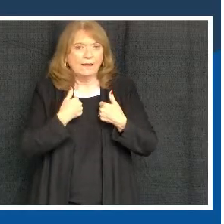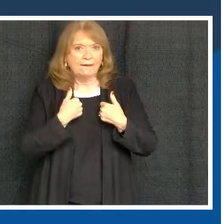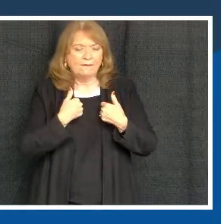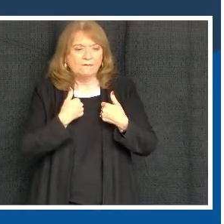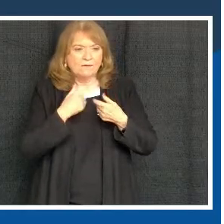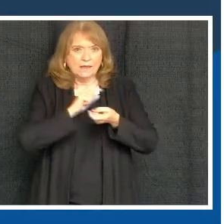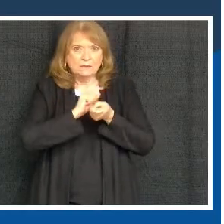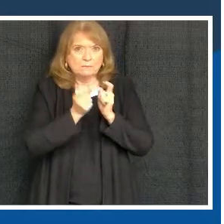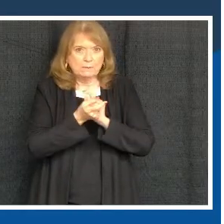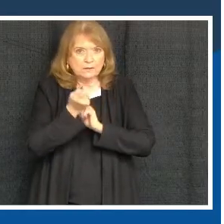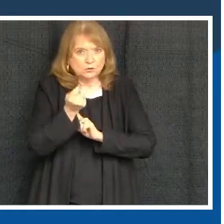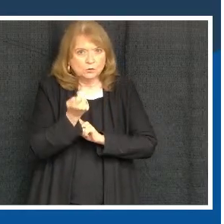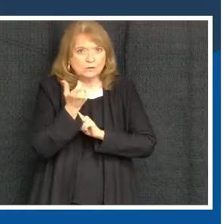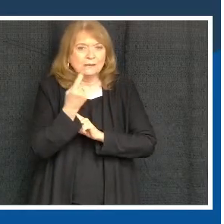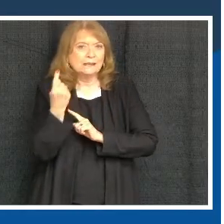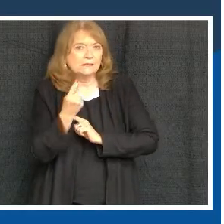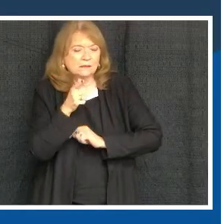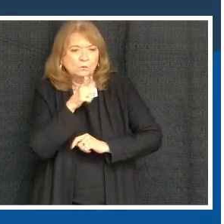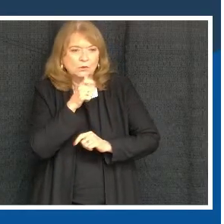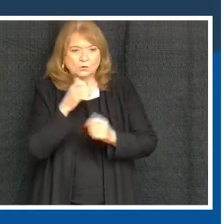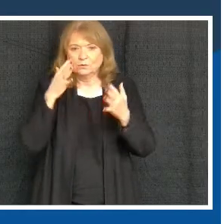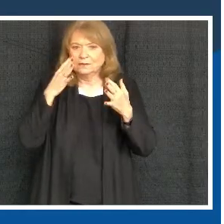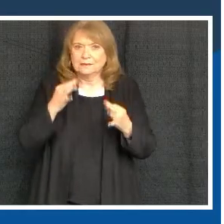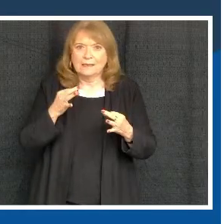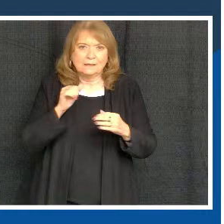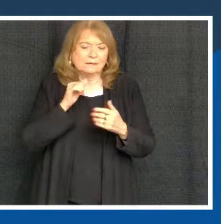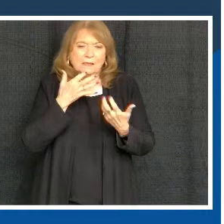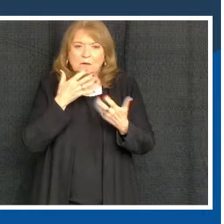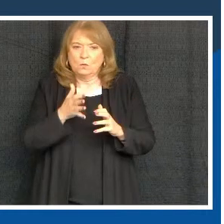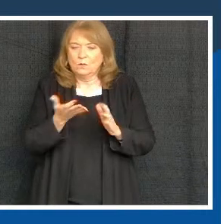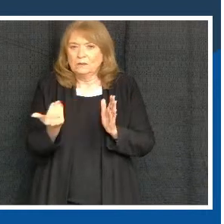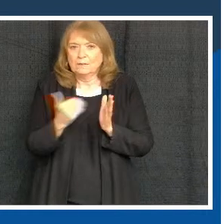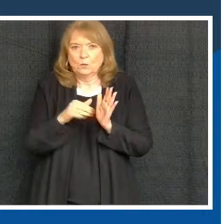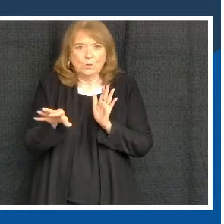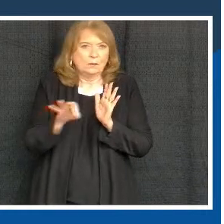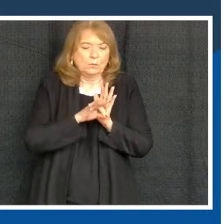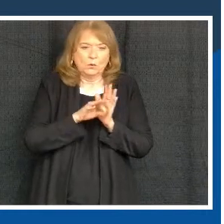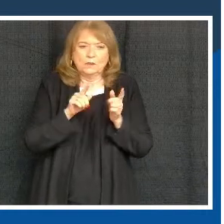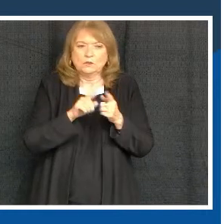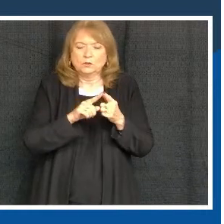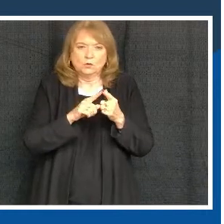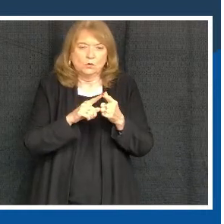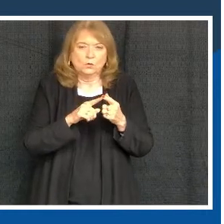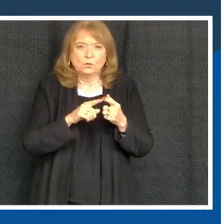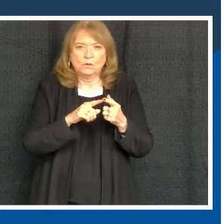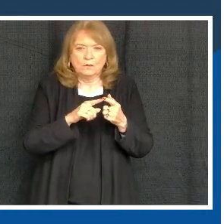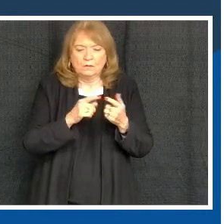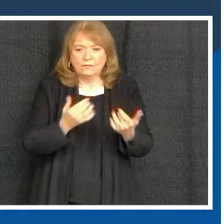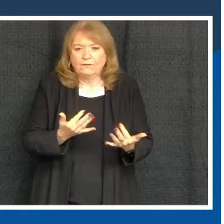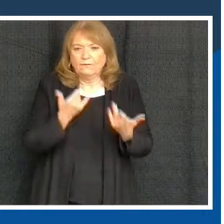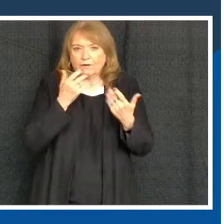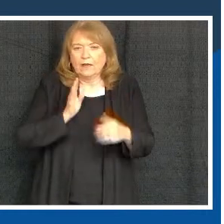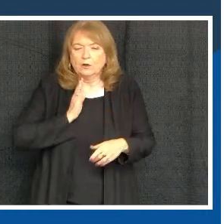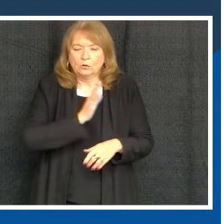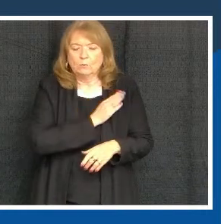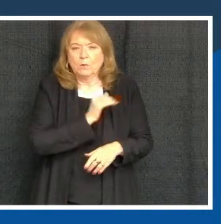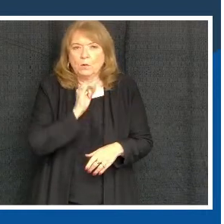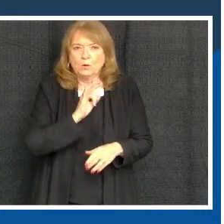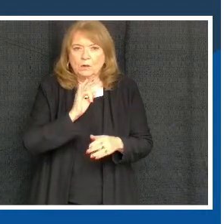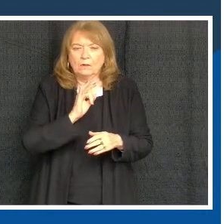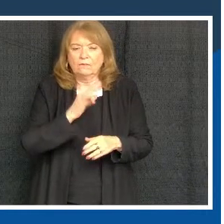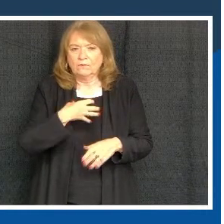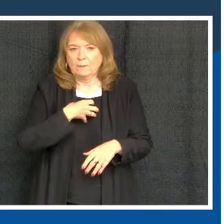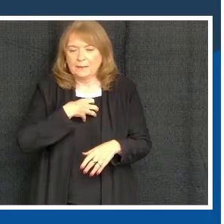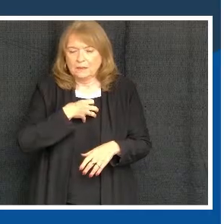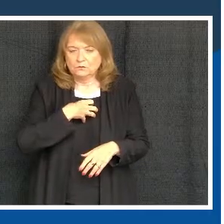to delete someone who's opted not to be reappointed to the Fire Board of Appeals, and those will be coming next week. Any other